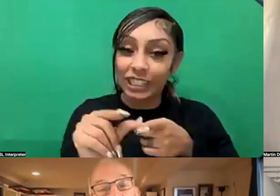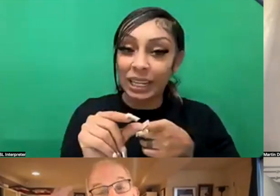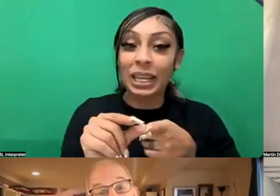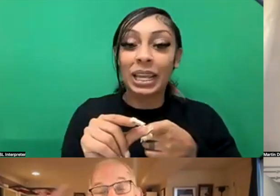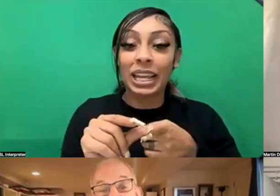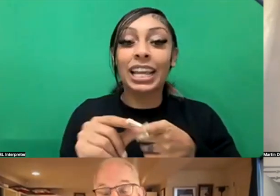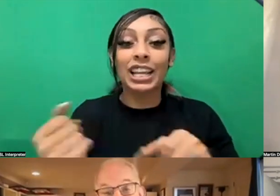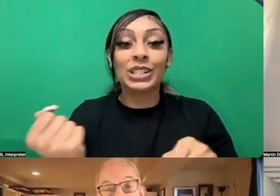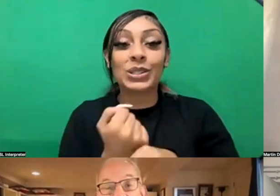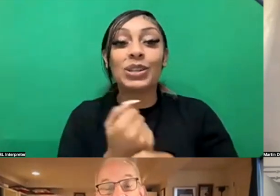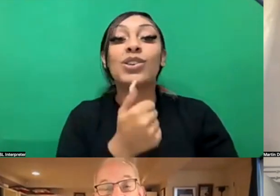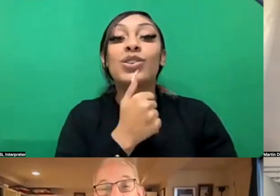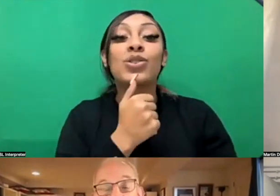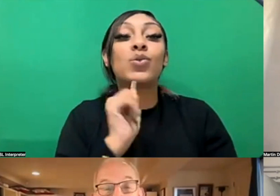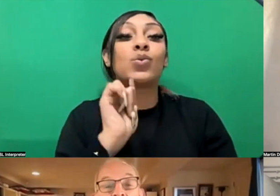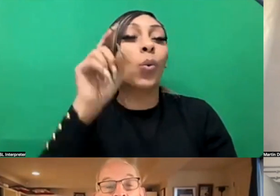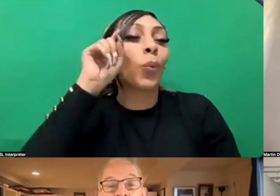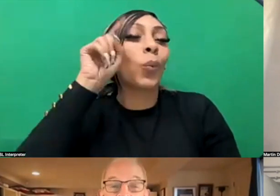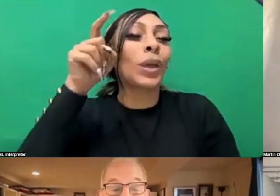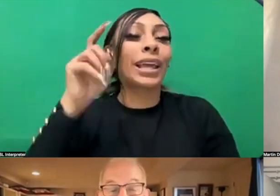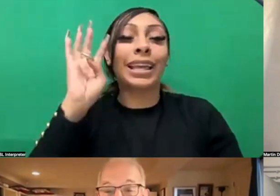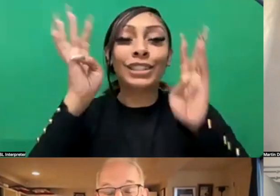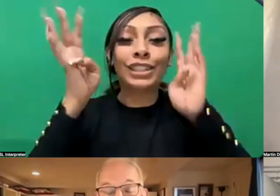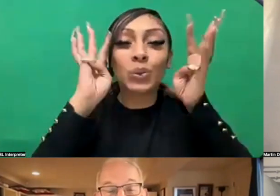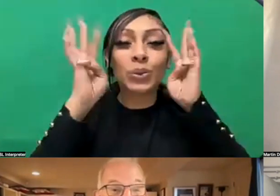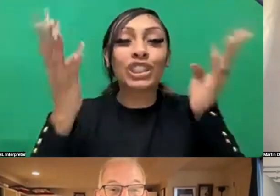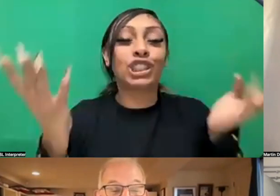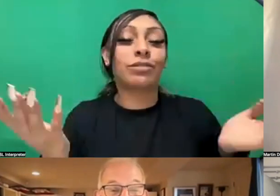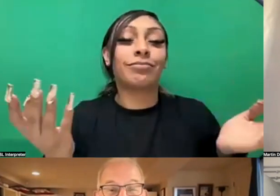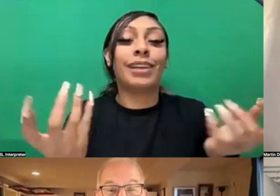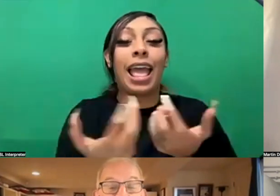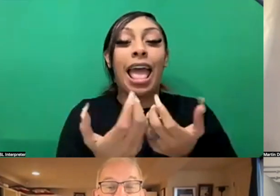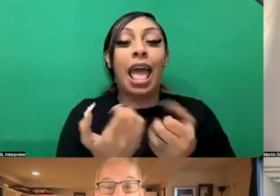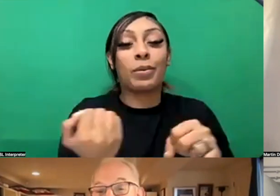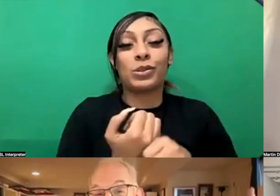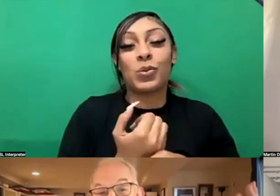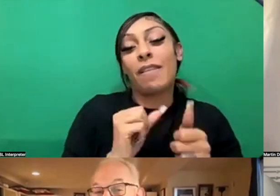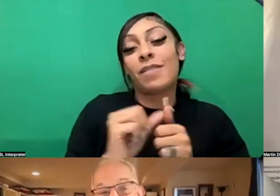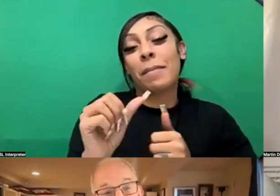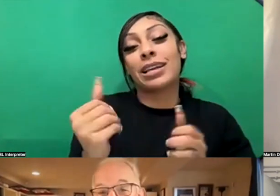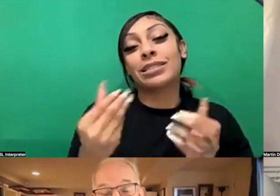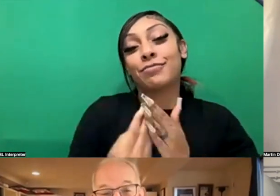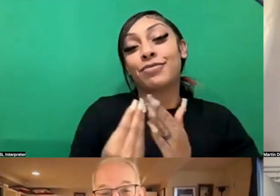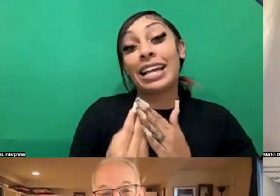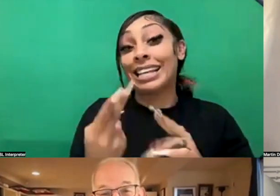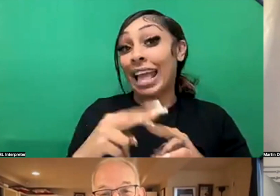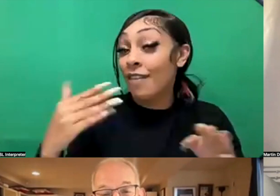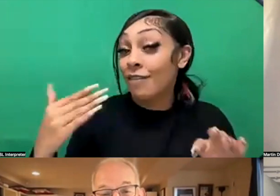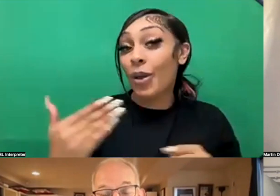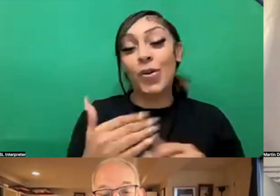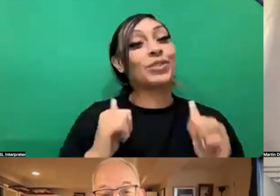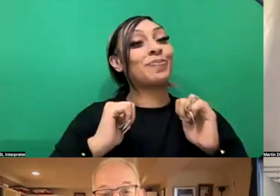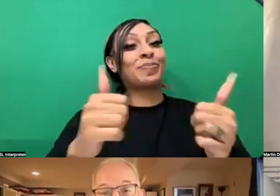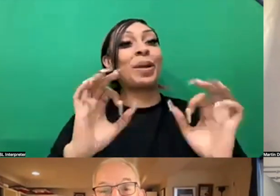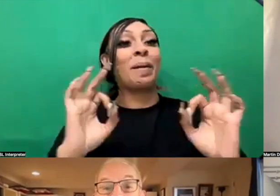just use your intuition and think, how can I do it cheaply? And ultimately, if it works, it works.